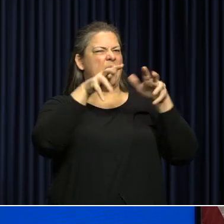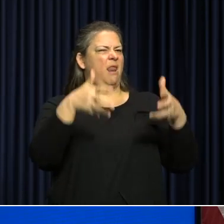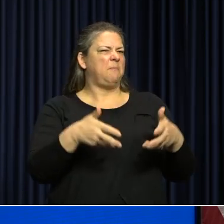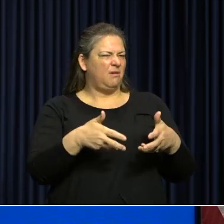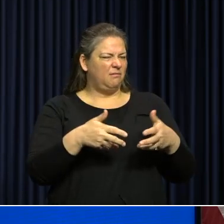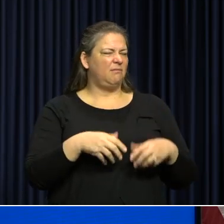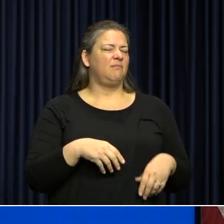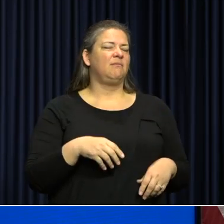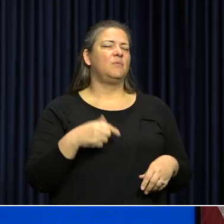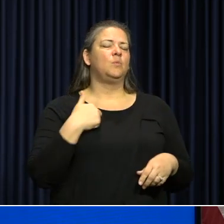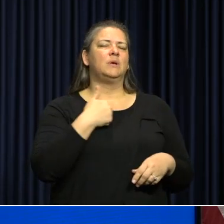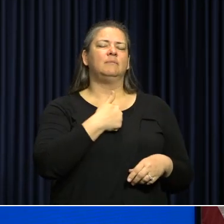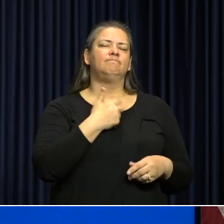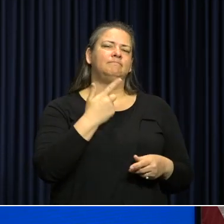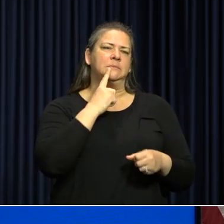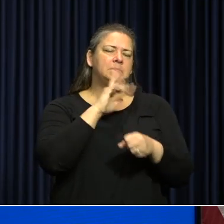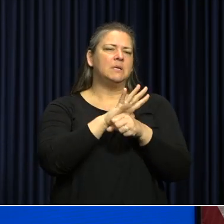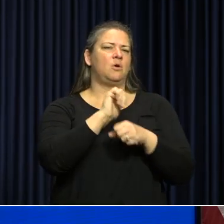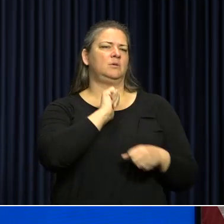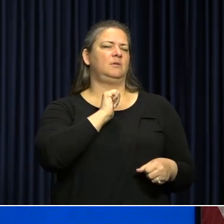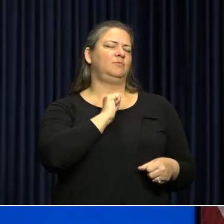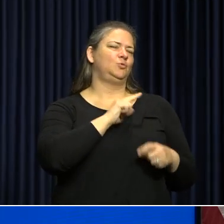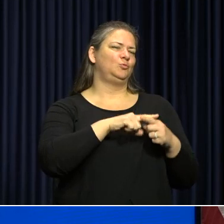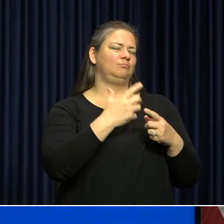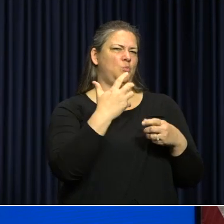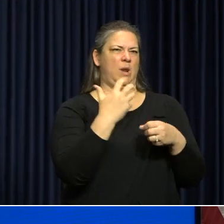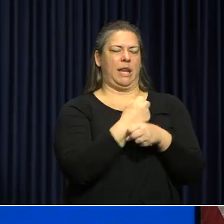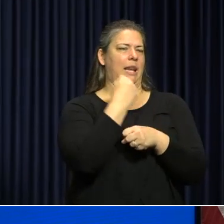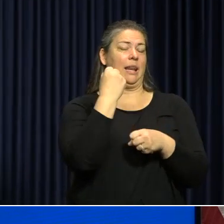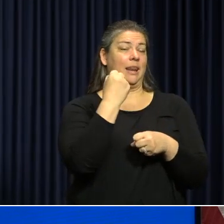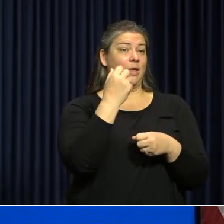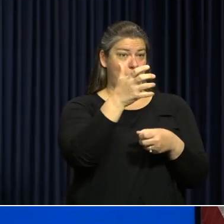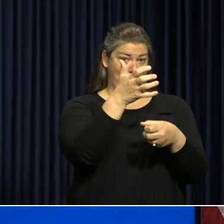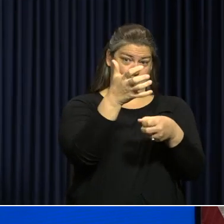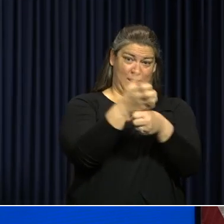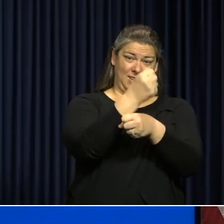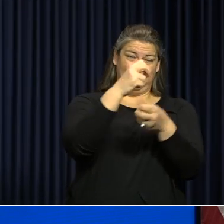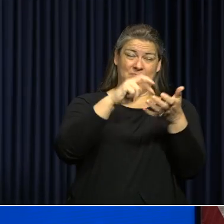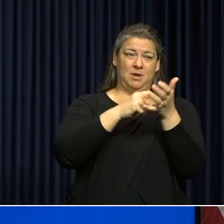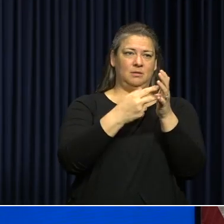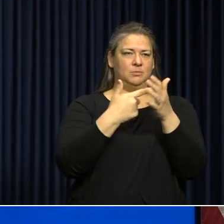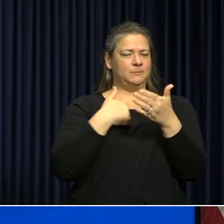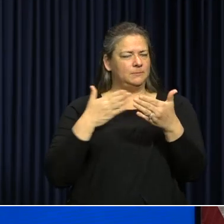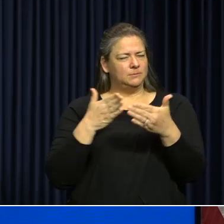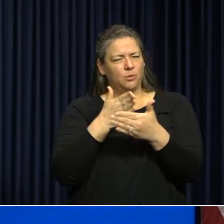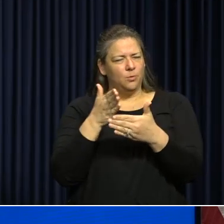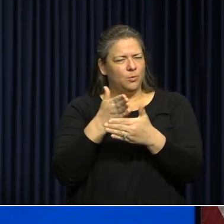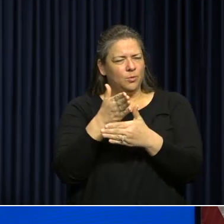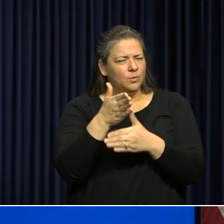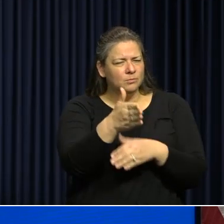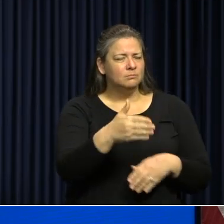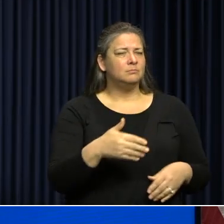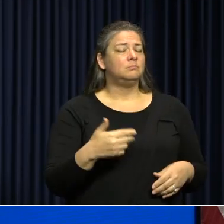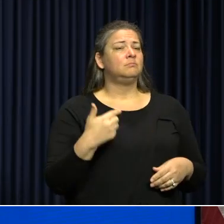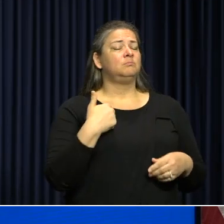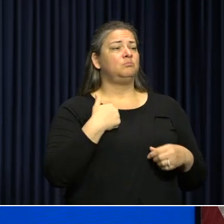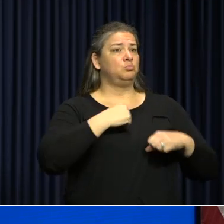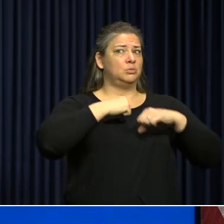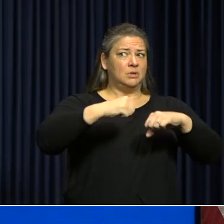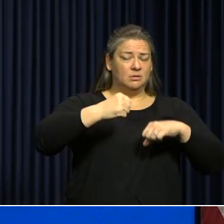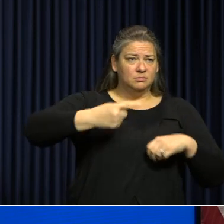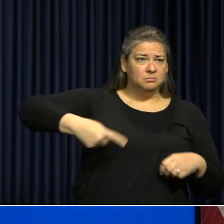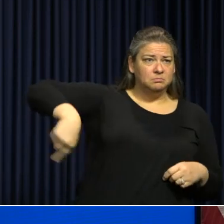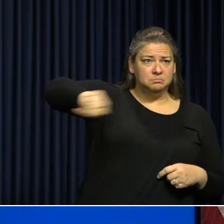recommit ourselves to winning. And winning in this instance means getting through it. It means protecting the people around